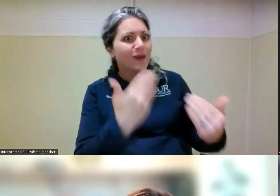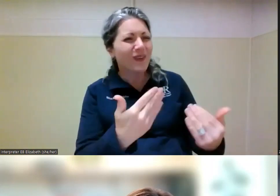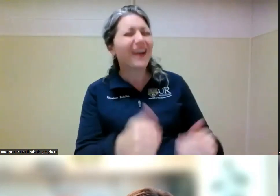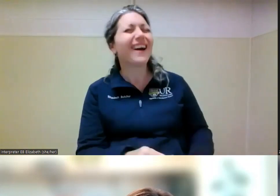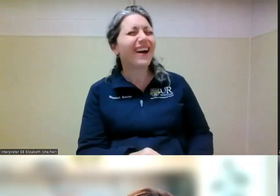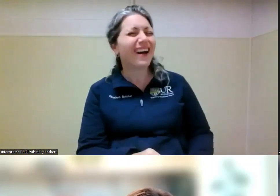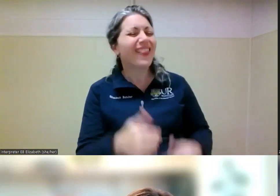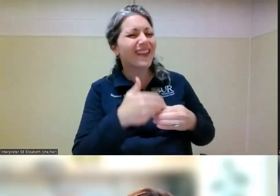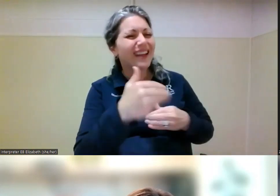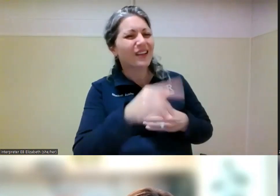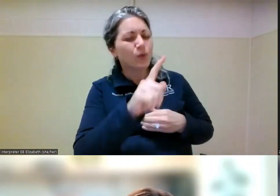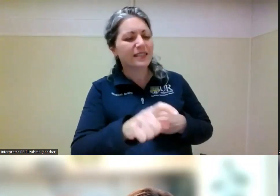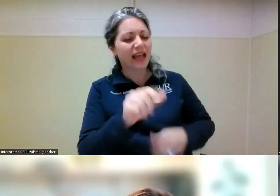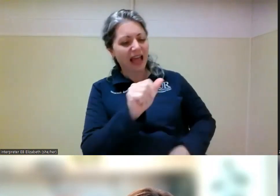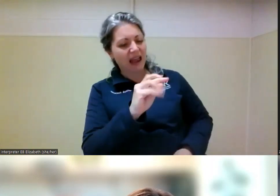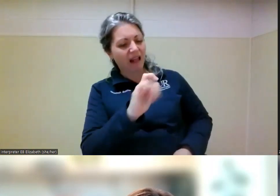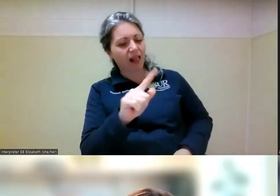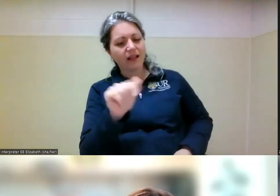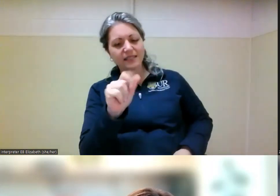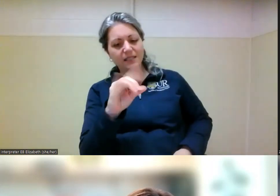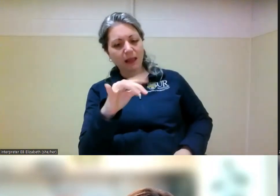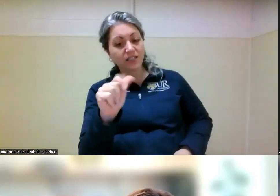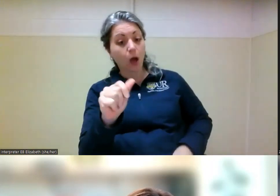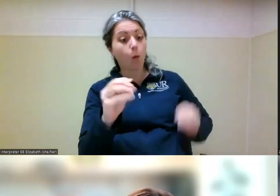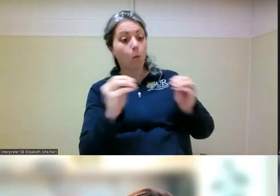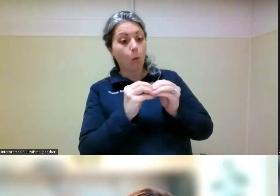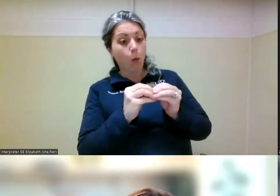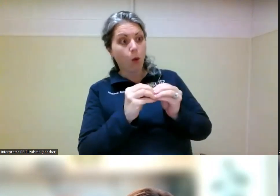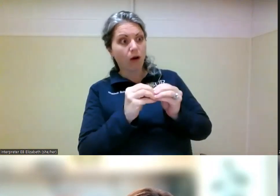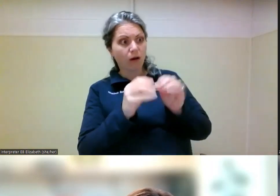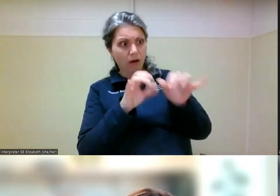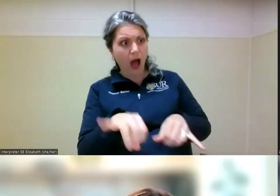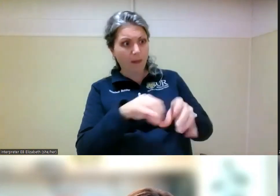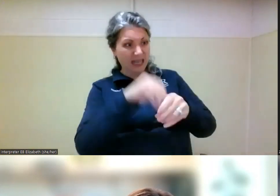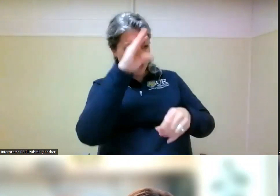is anal dysplasia more prevalent in men or women?